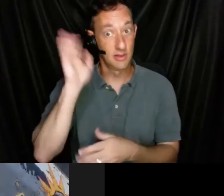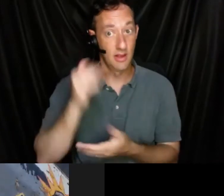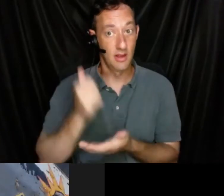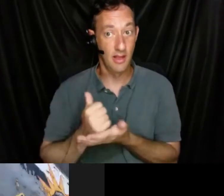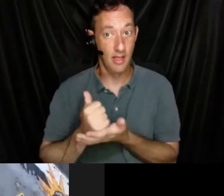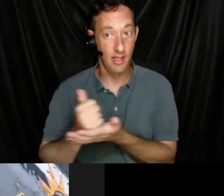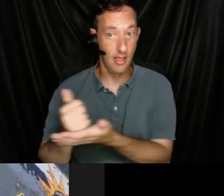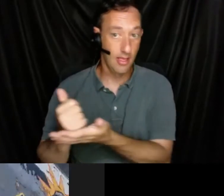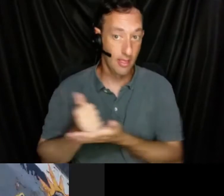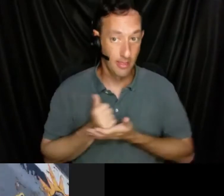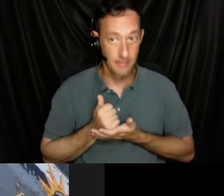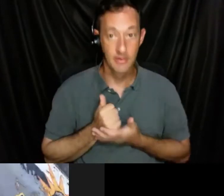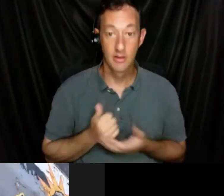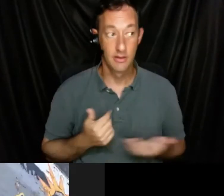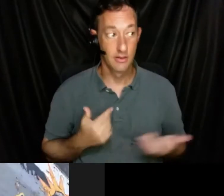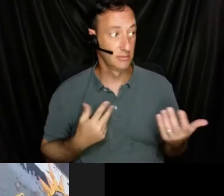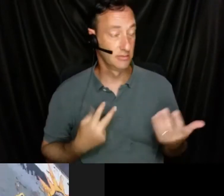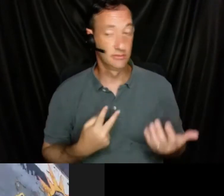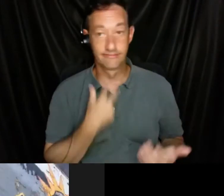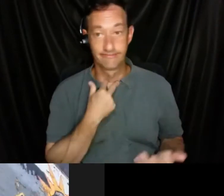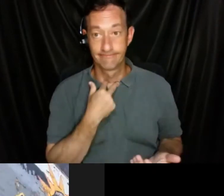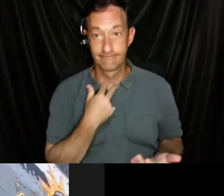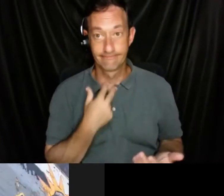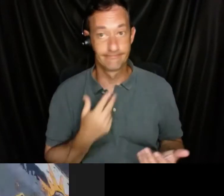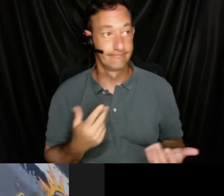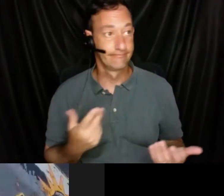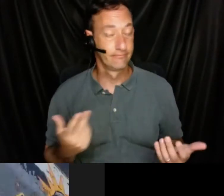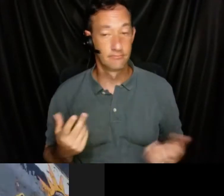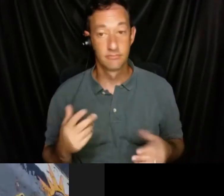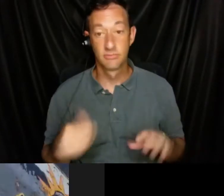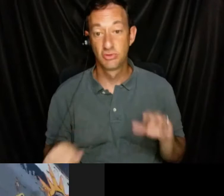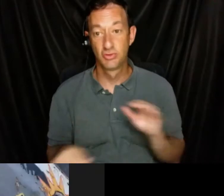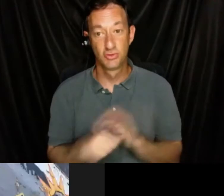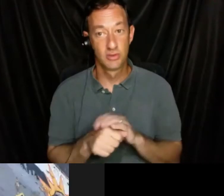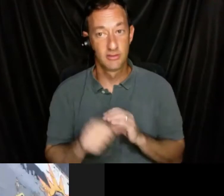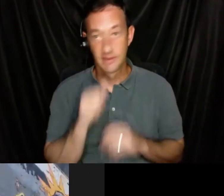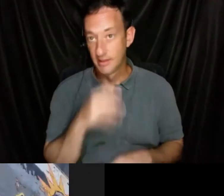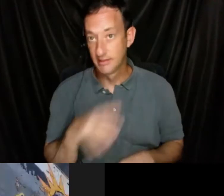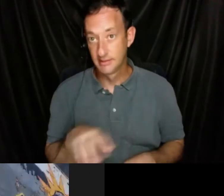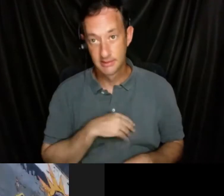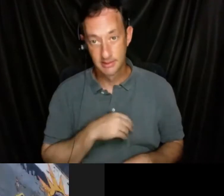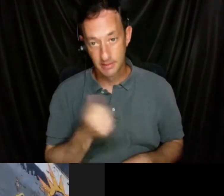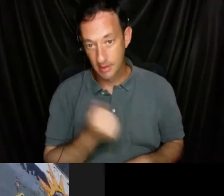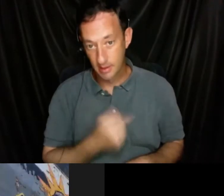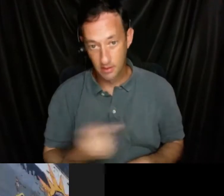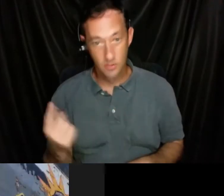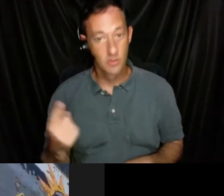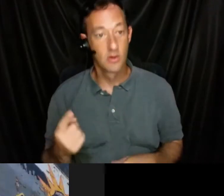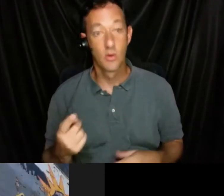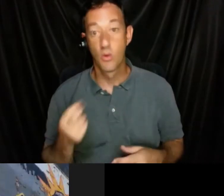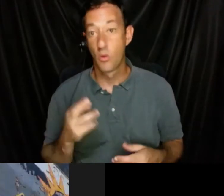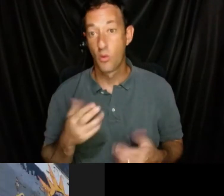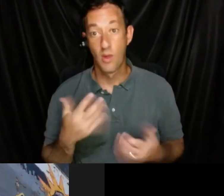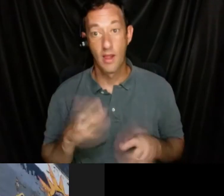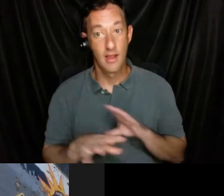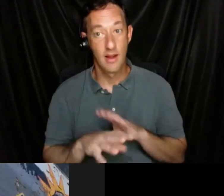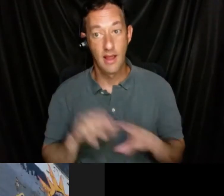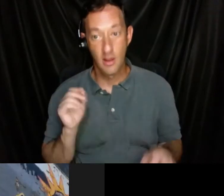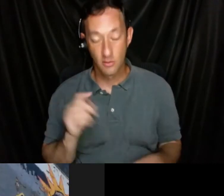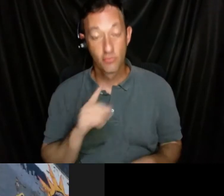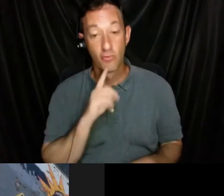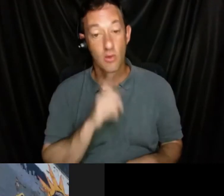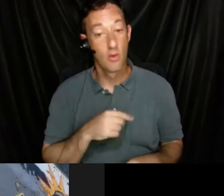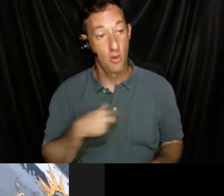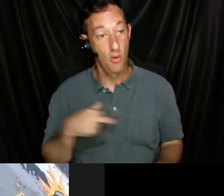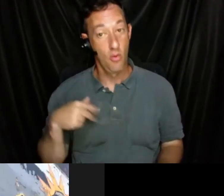know, because I had nowhere to go. The shelters were not taking anybody, and nor they were letting anybody out. And actually, when I was